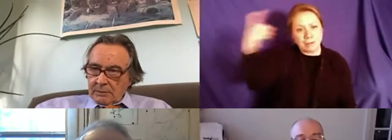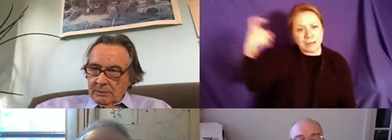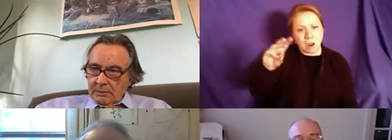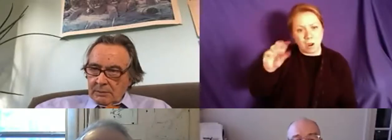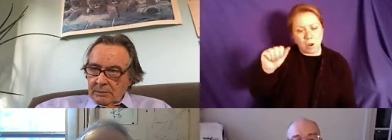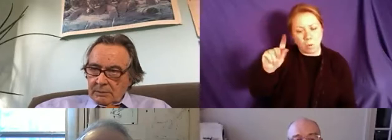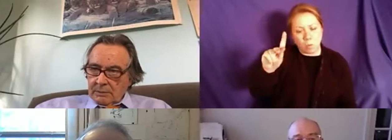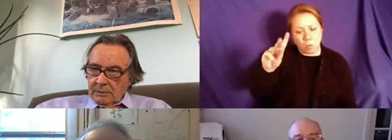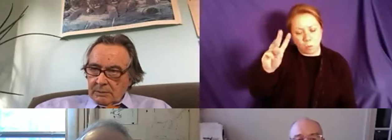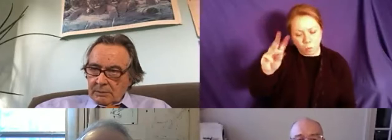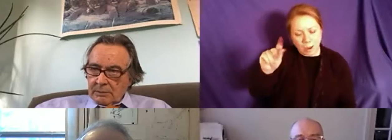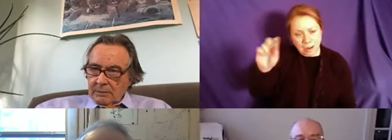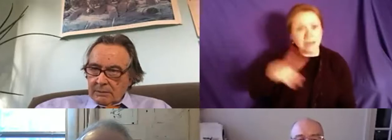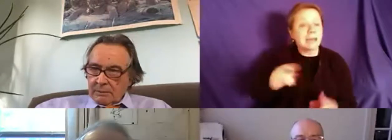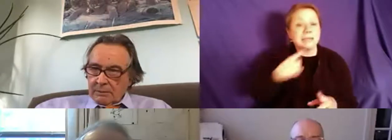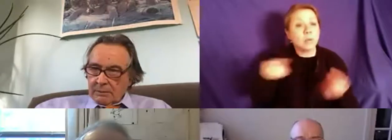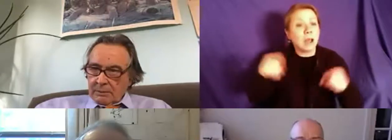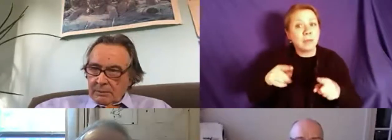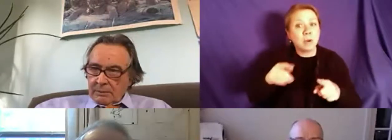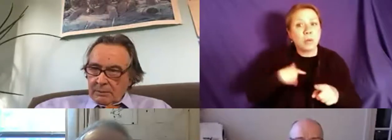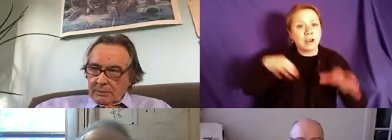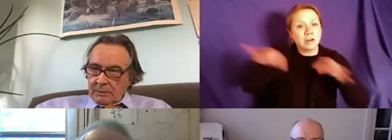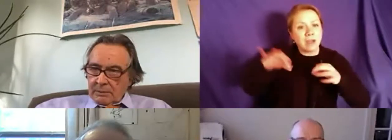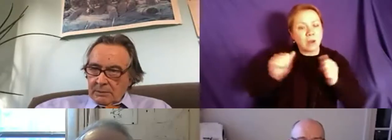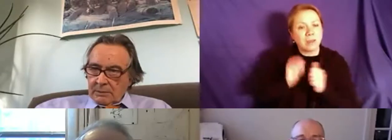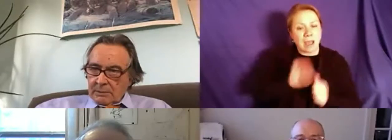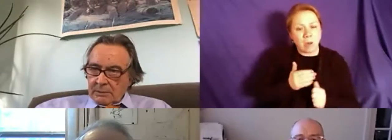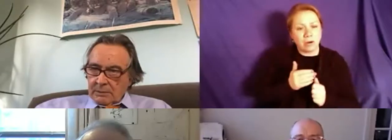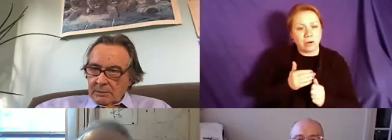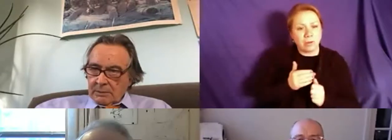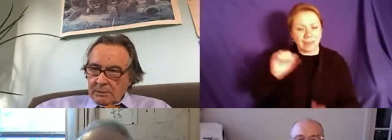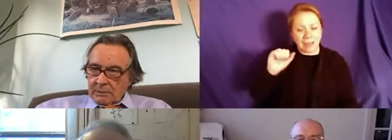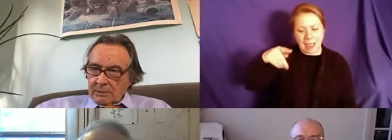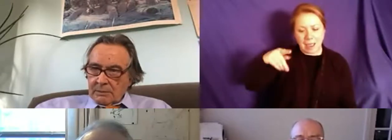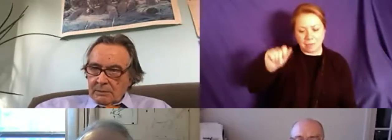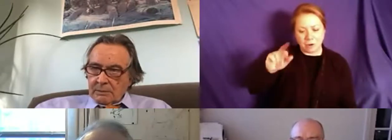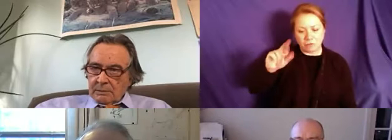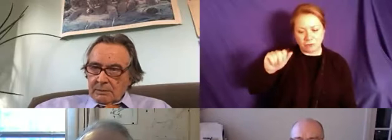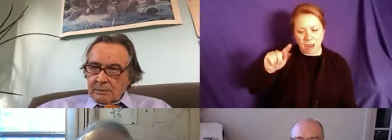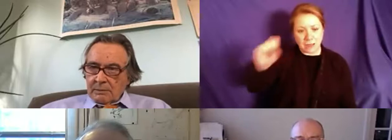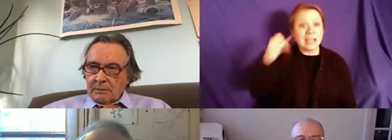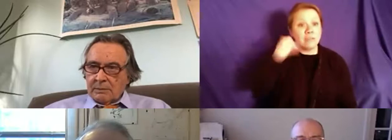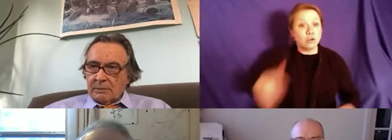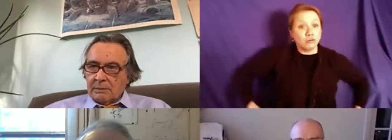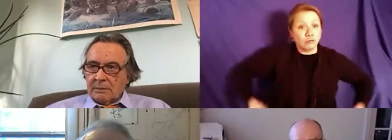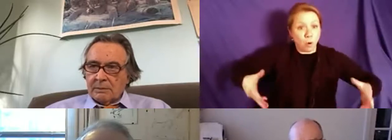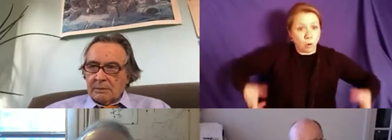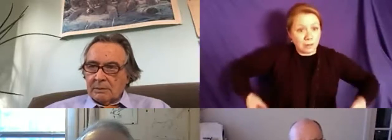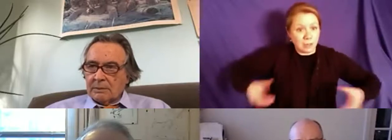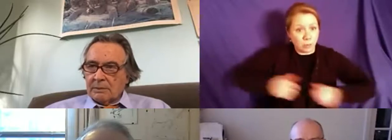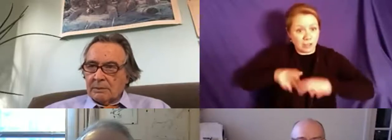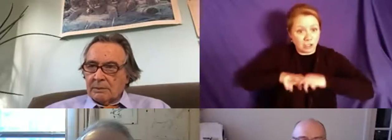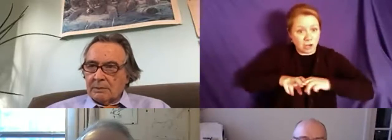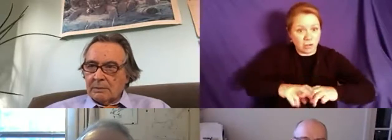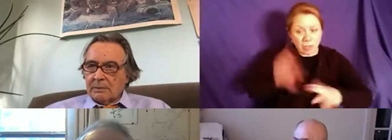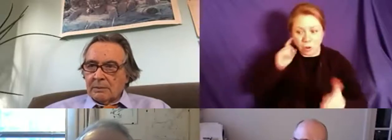happens is we're defined by our apparatus. You roll into a room in a chair, people see the chair first,